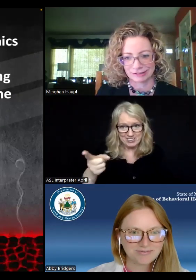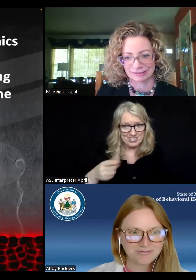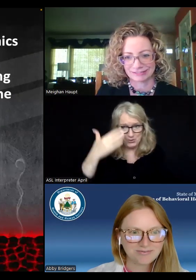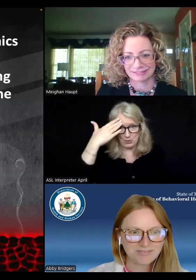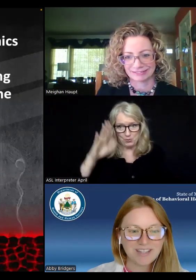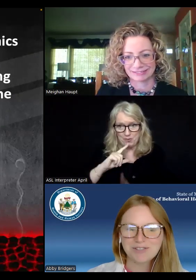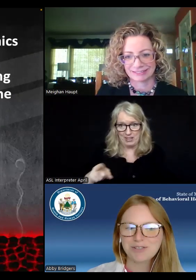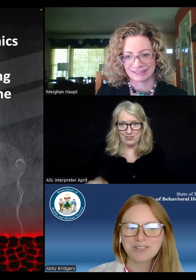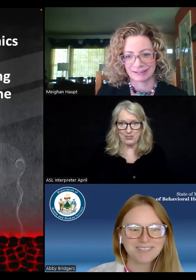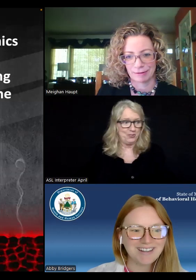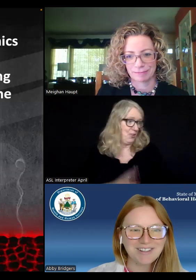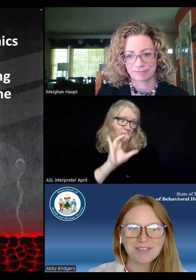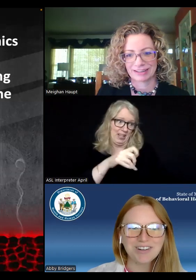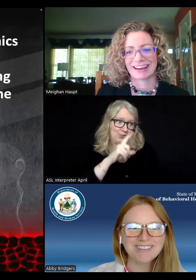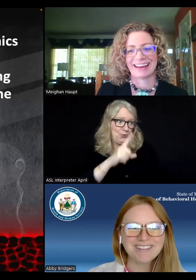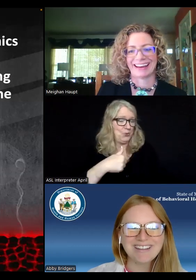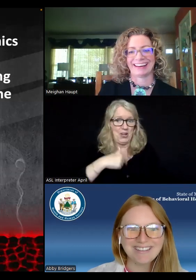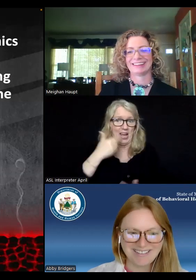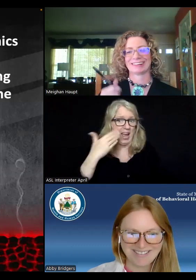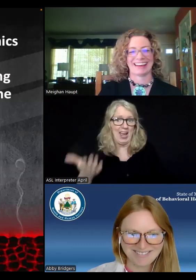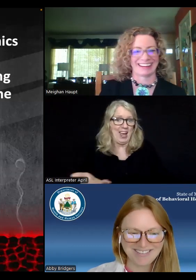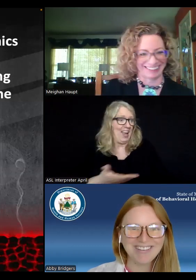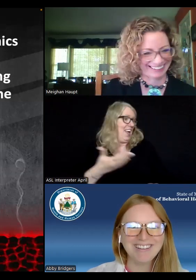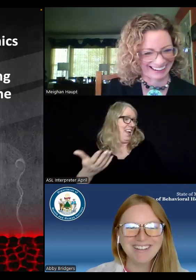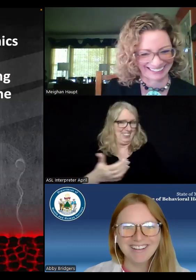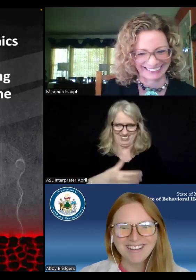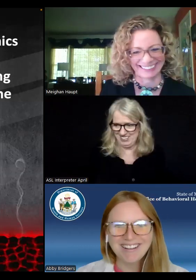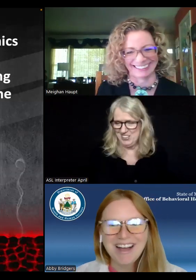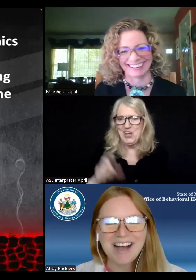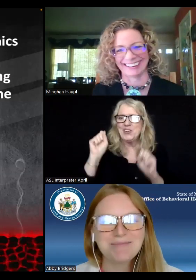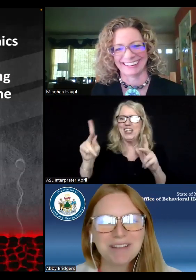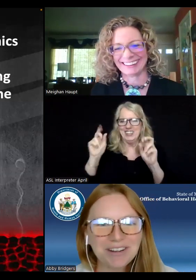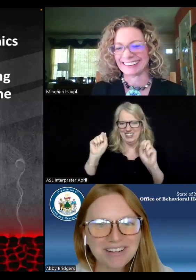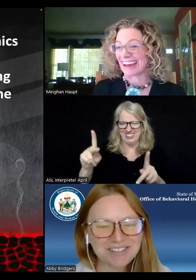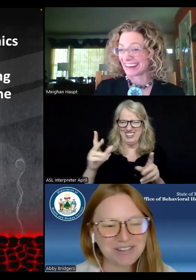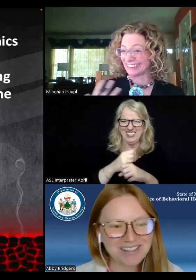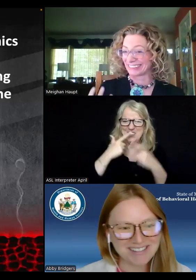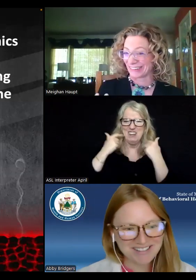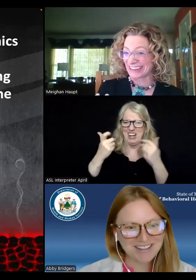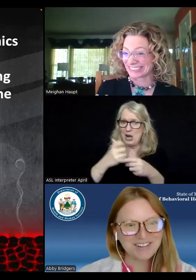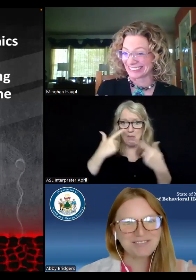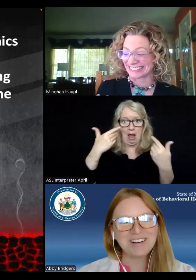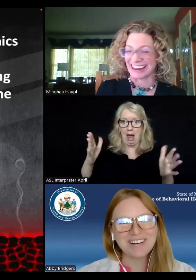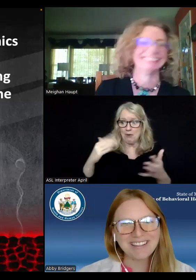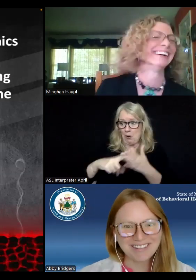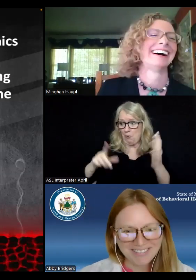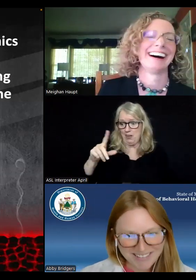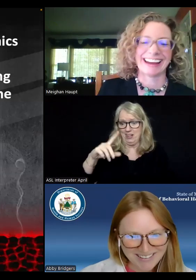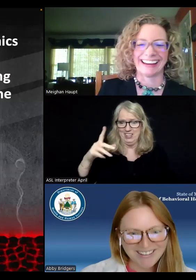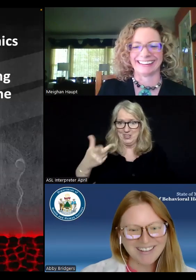know the answer. That's true. I know. Okay, you were not there. Okay. Like, I don't know what the question is